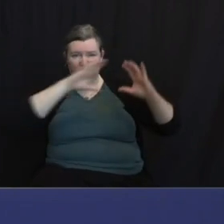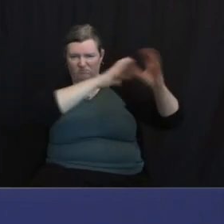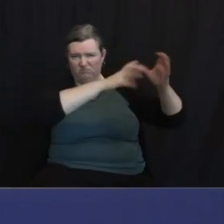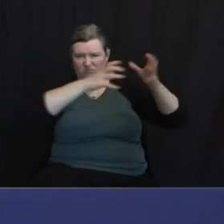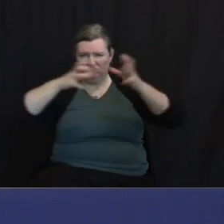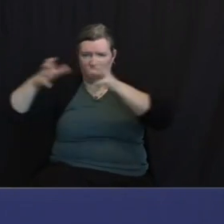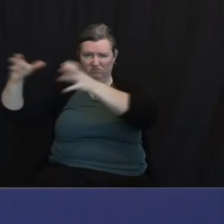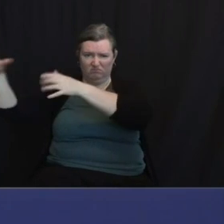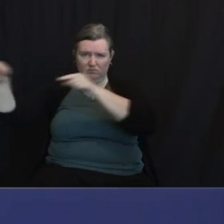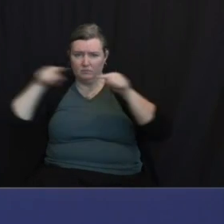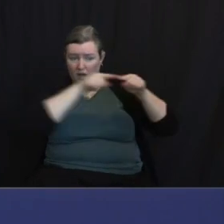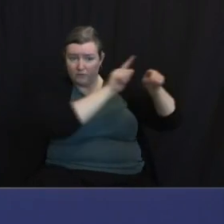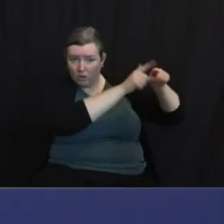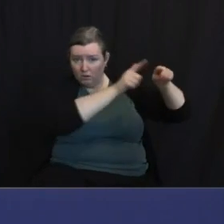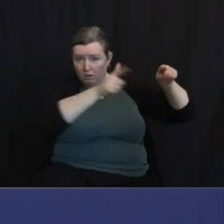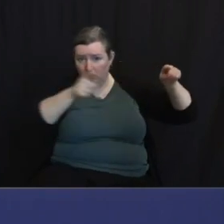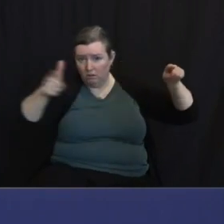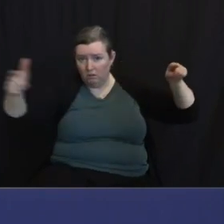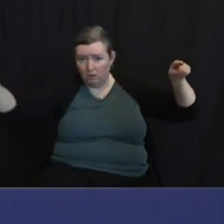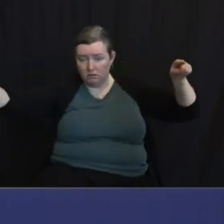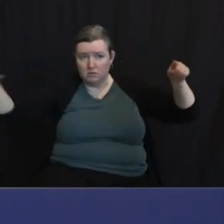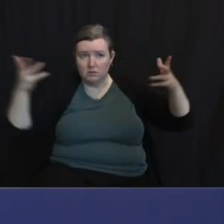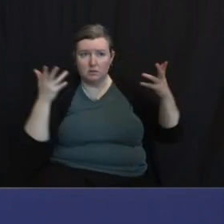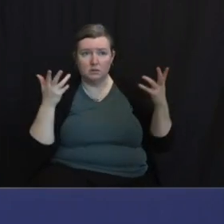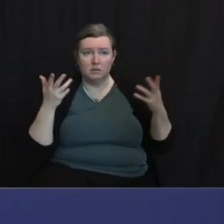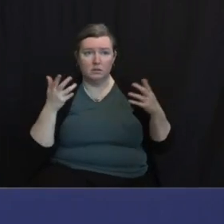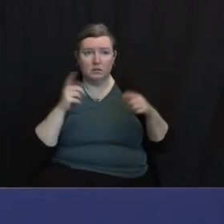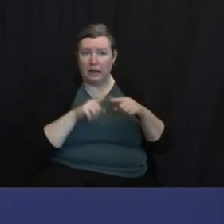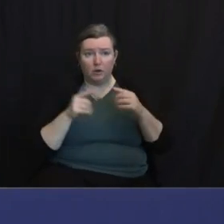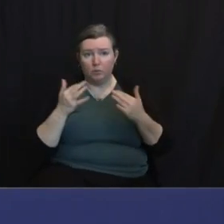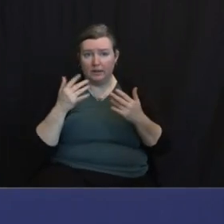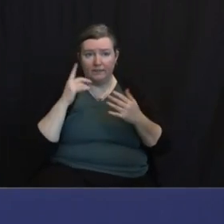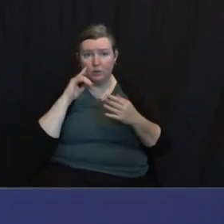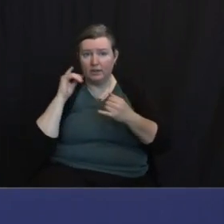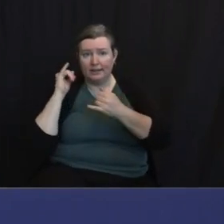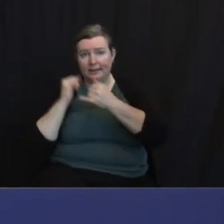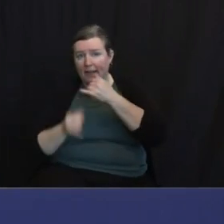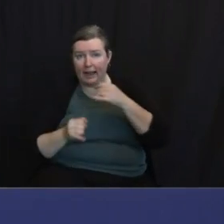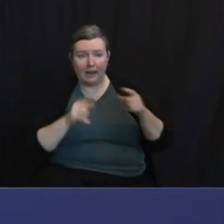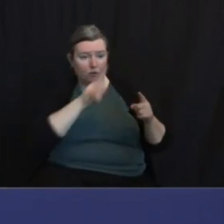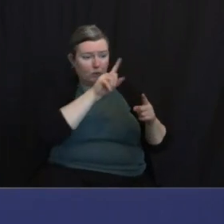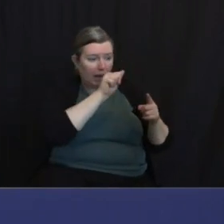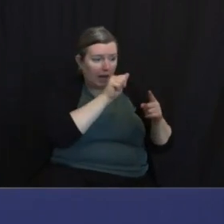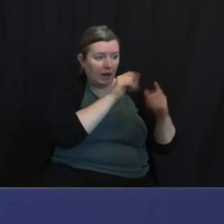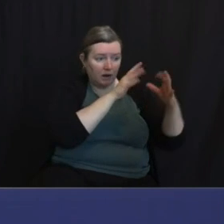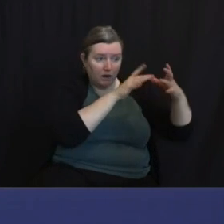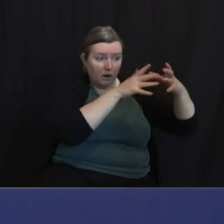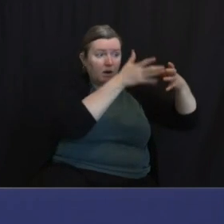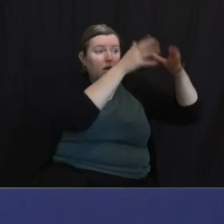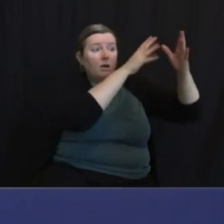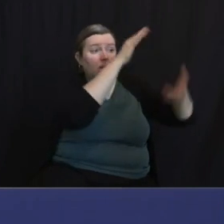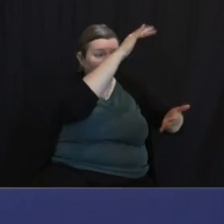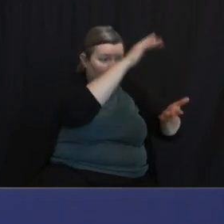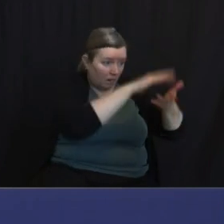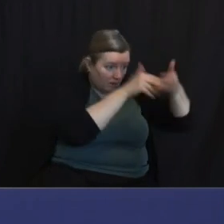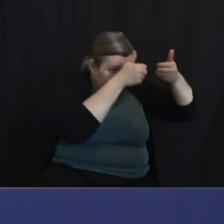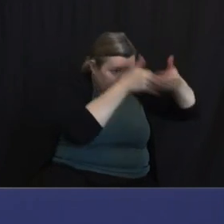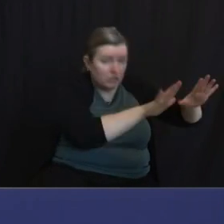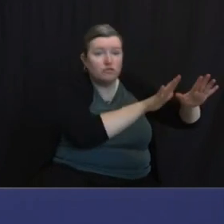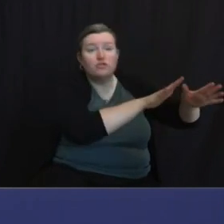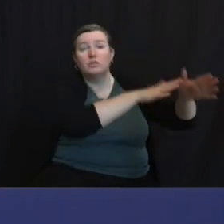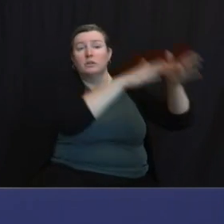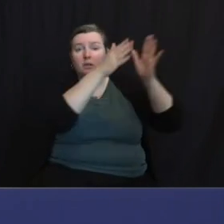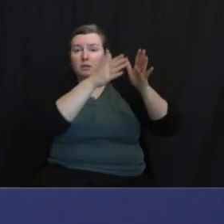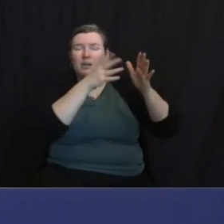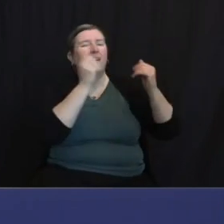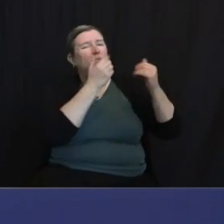very last person is there. And we know that the supply-demand imbalance exists, but it's about to